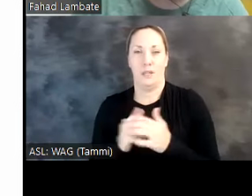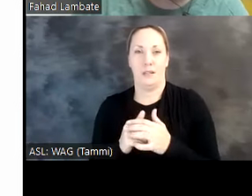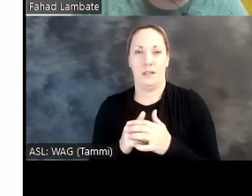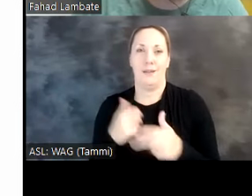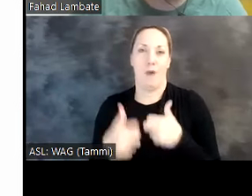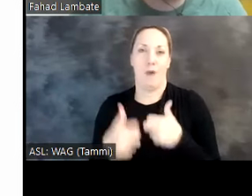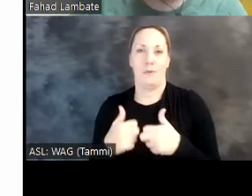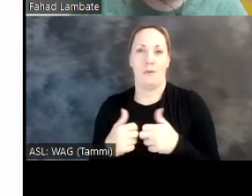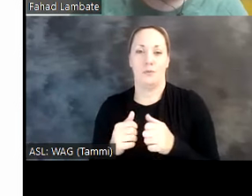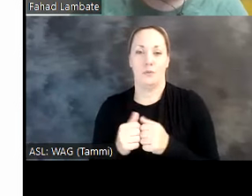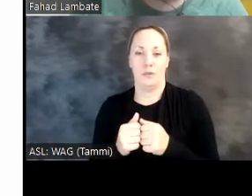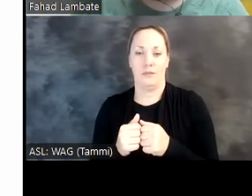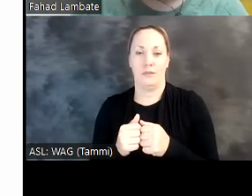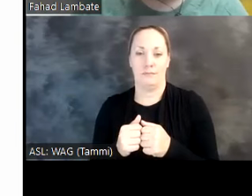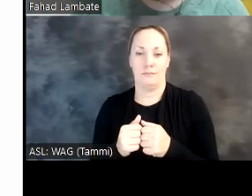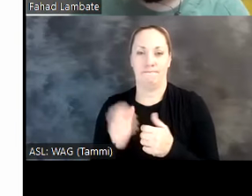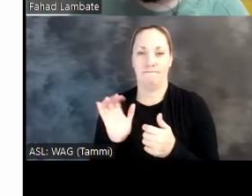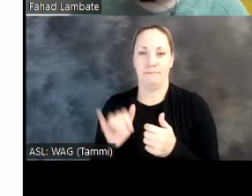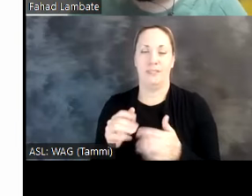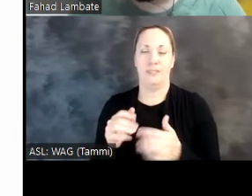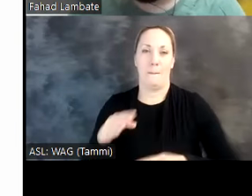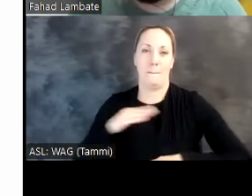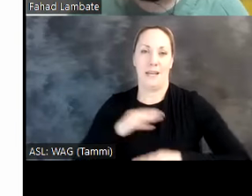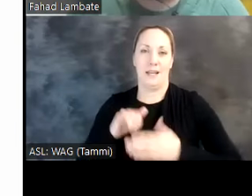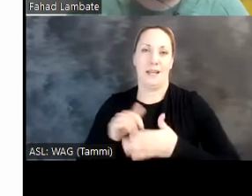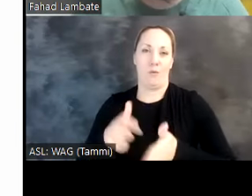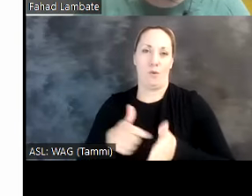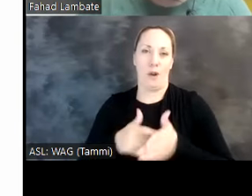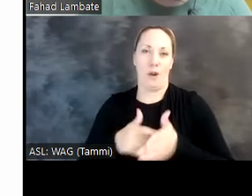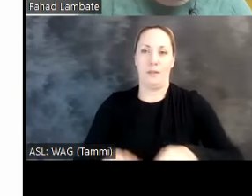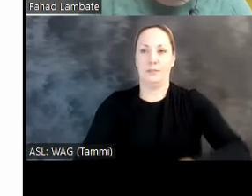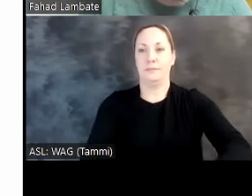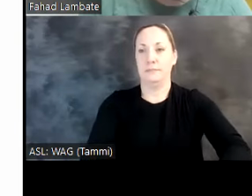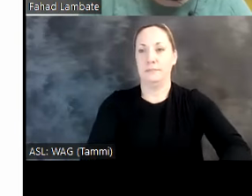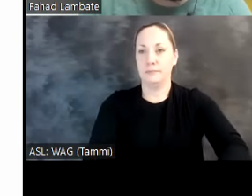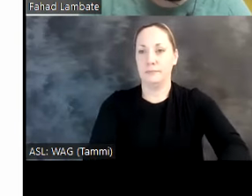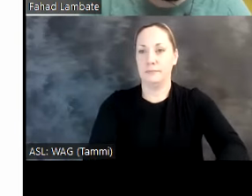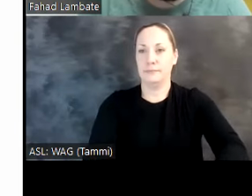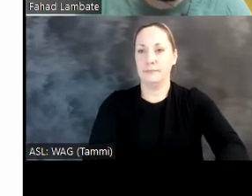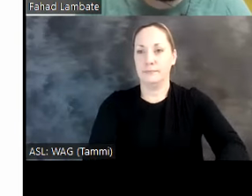with regards to meeting the requirements as per WCAG.